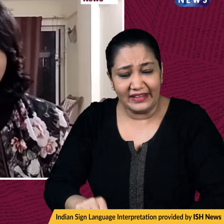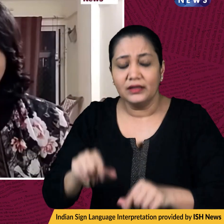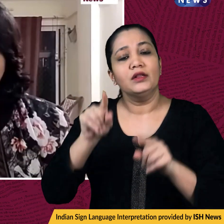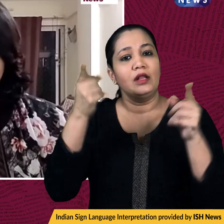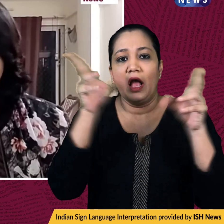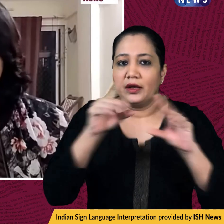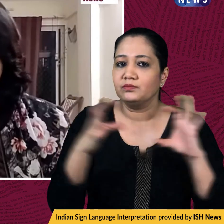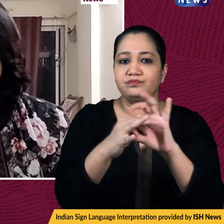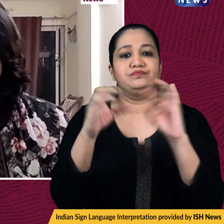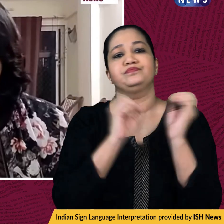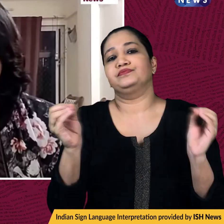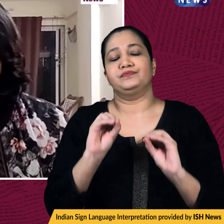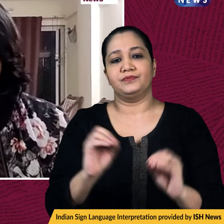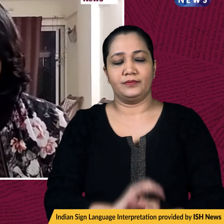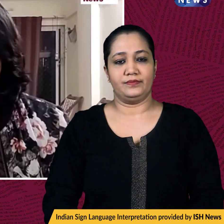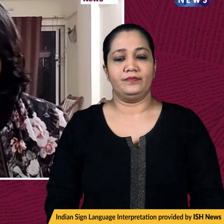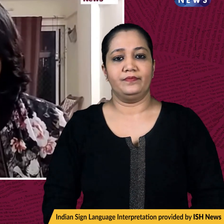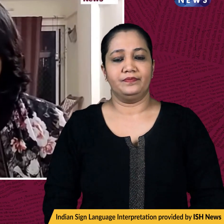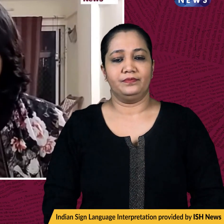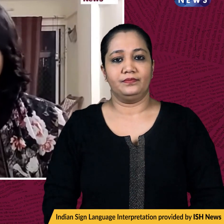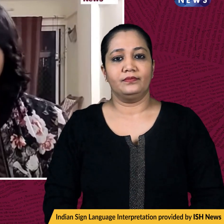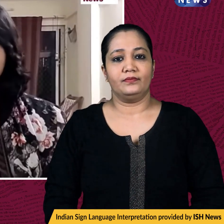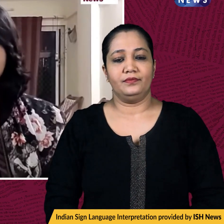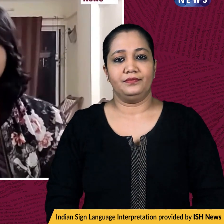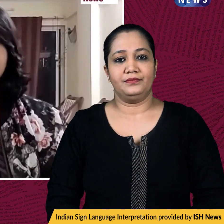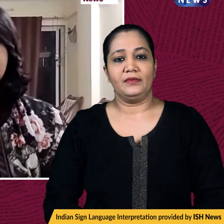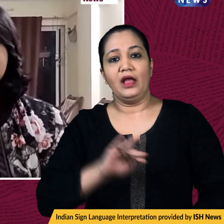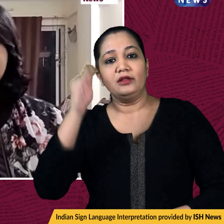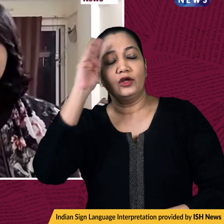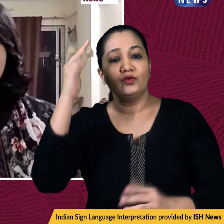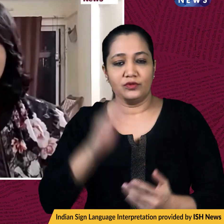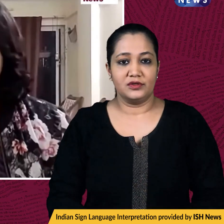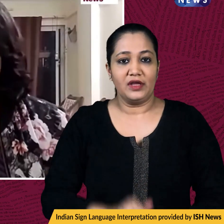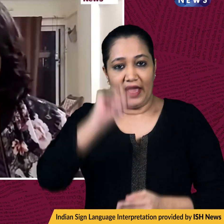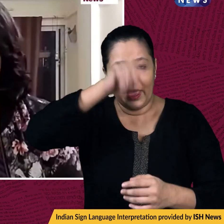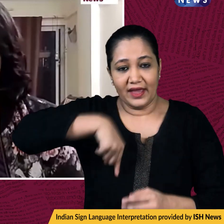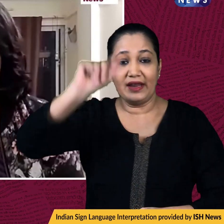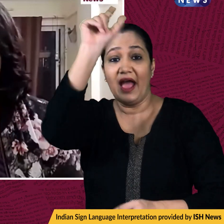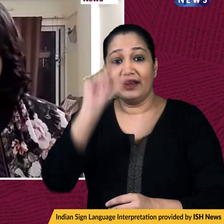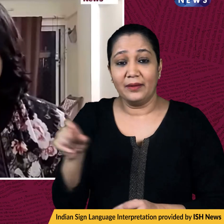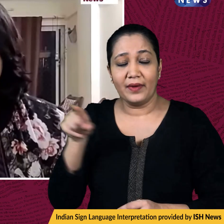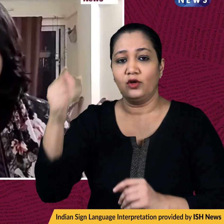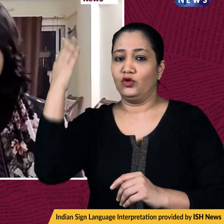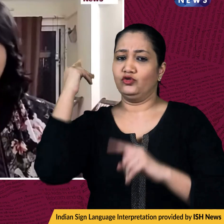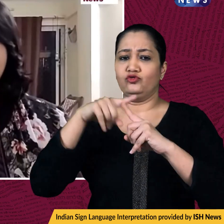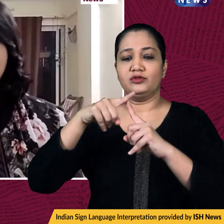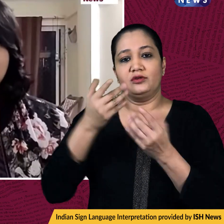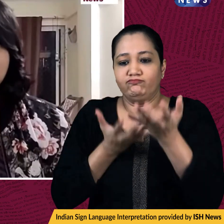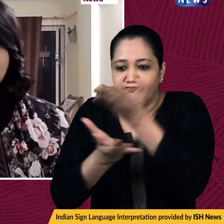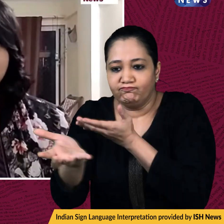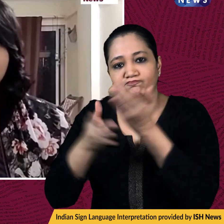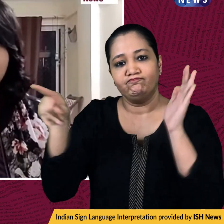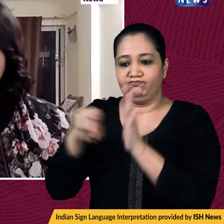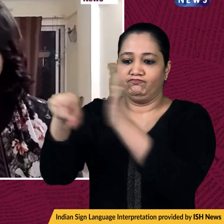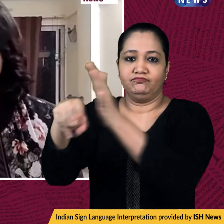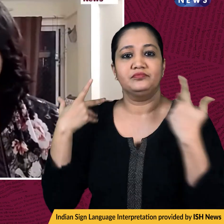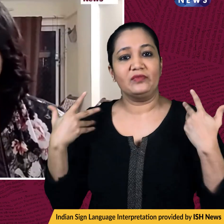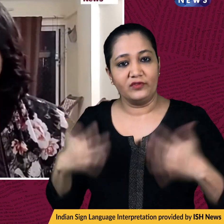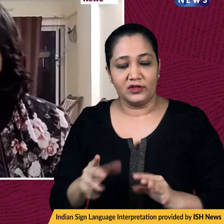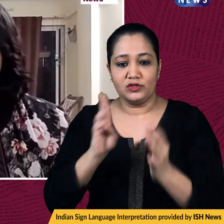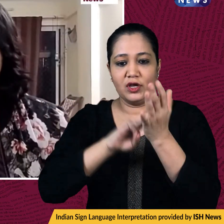the country is under threat of bigotry and religious hegemony. He mentioned that these forces can only be fought